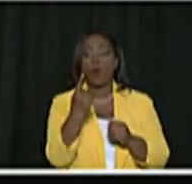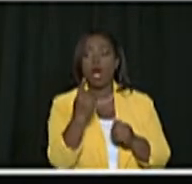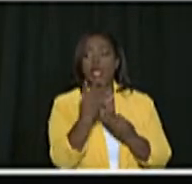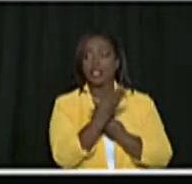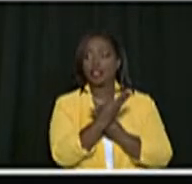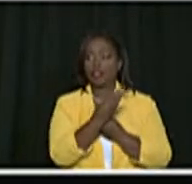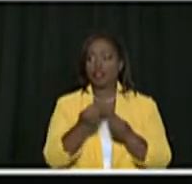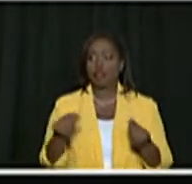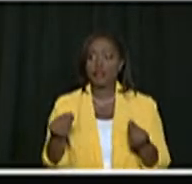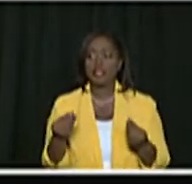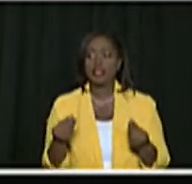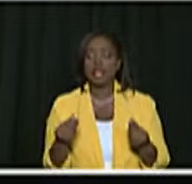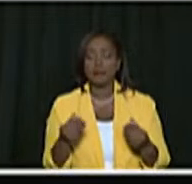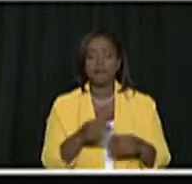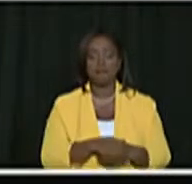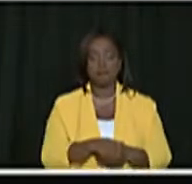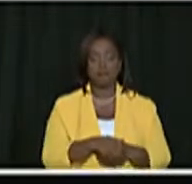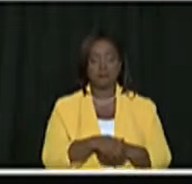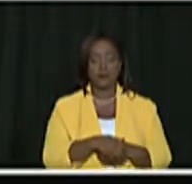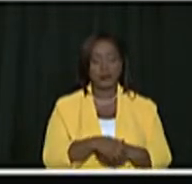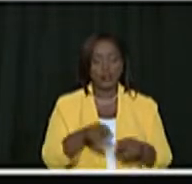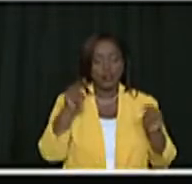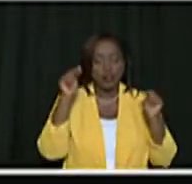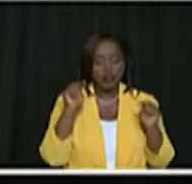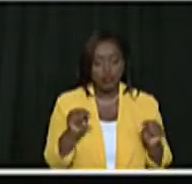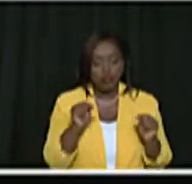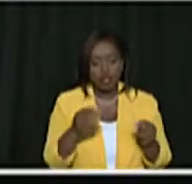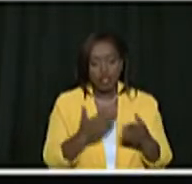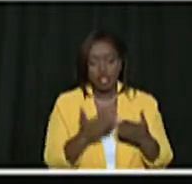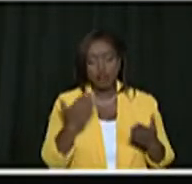feel that you need something in between, like a